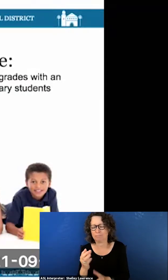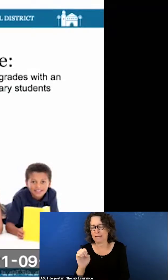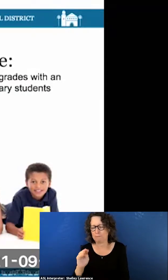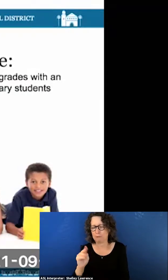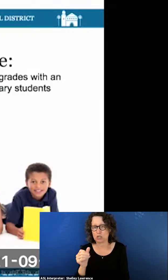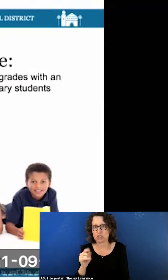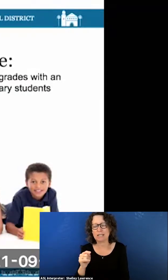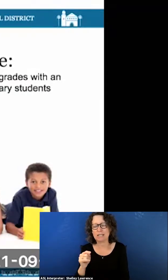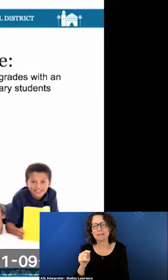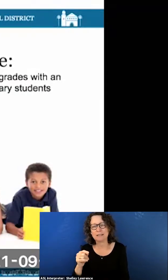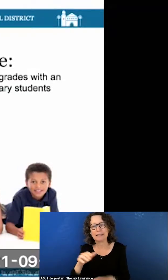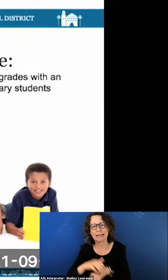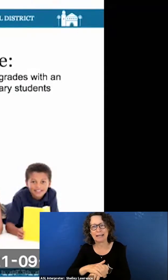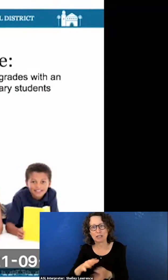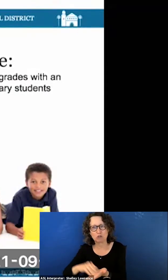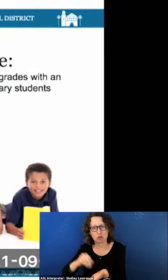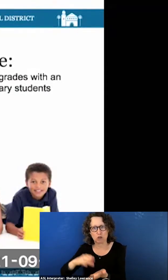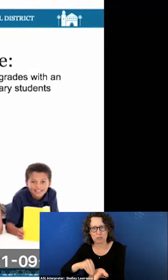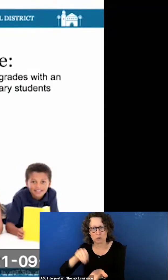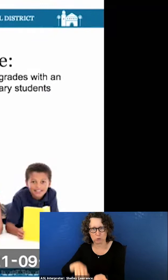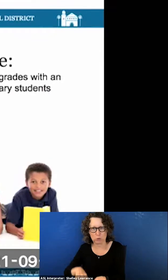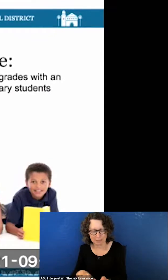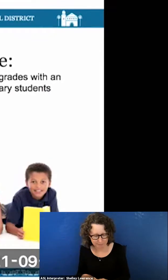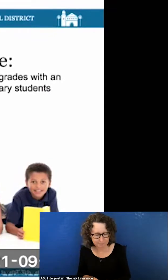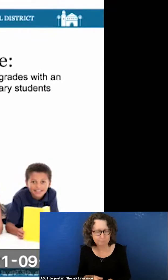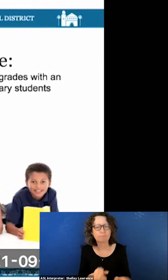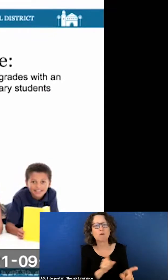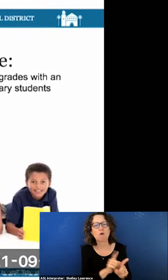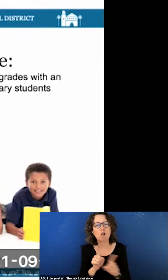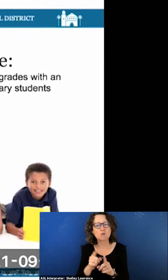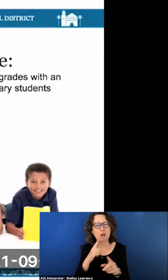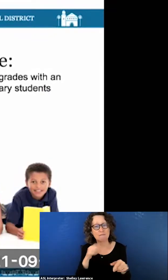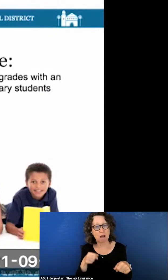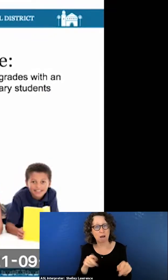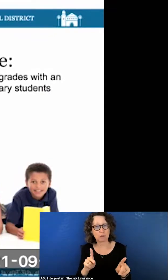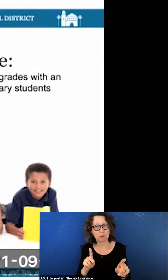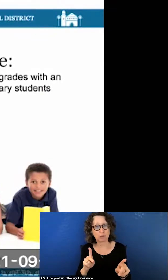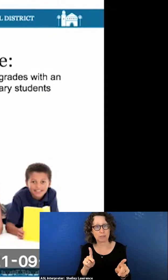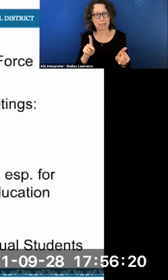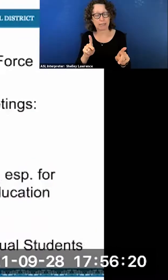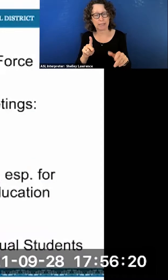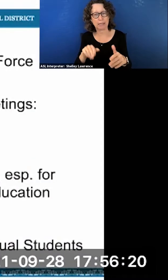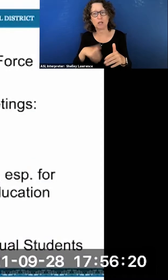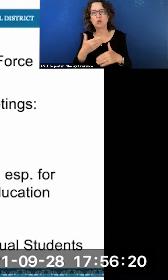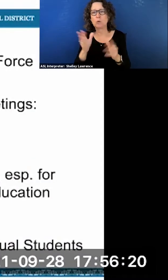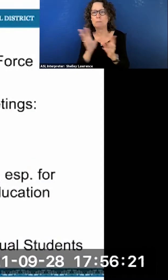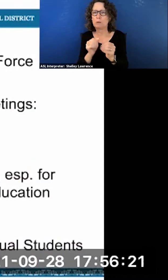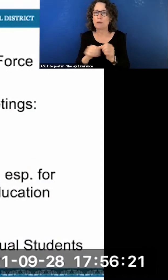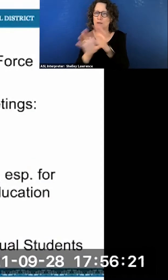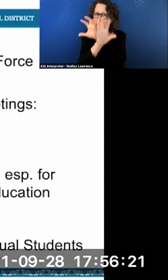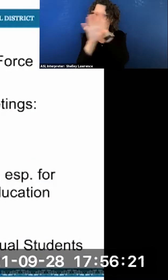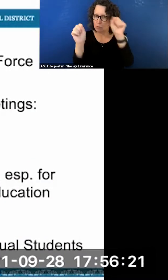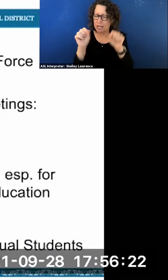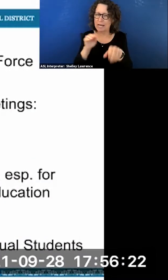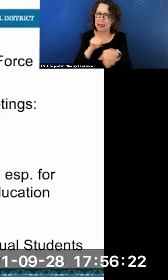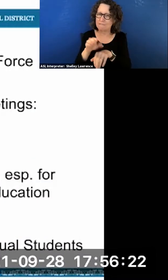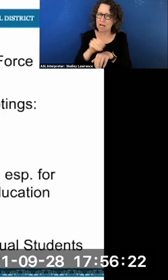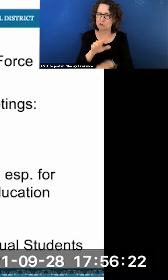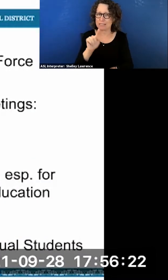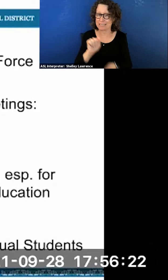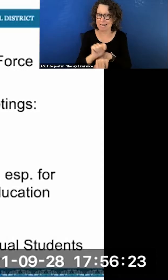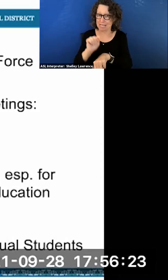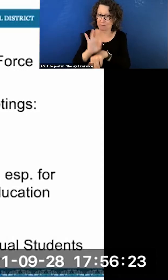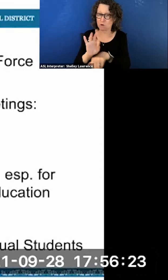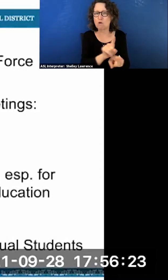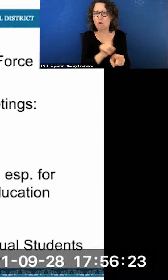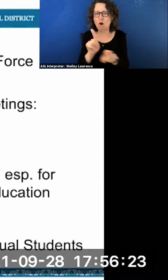elementary students. We also had an opportunity, next slide, to meet with our Superintendent Advisory Task Force, which is